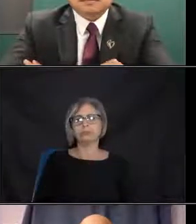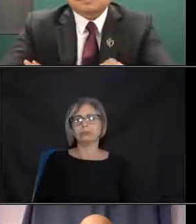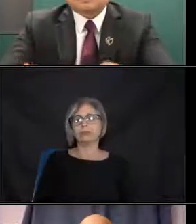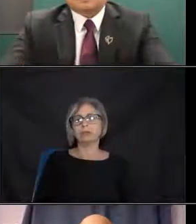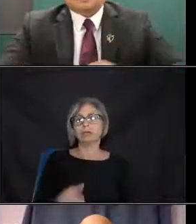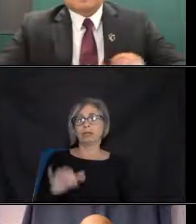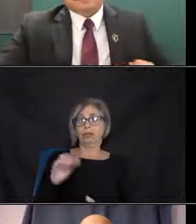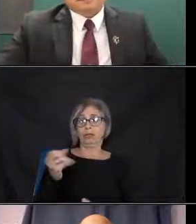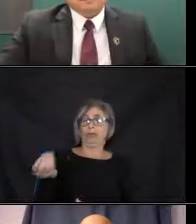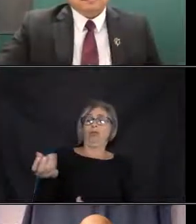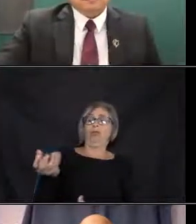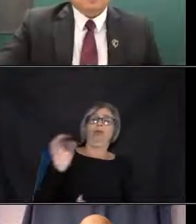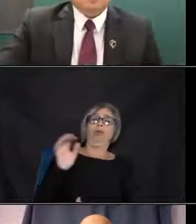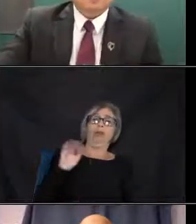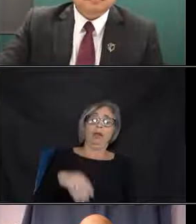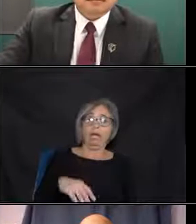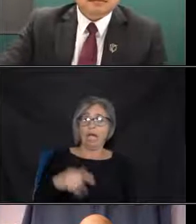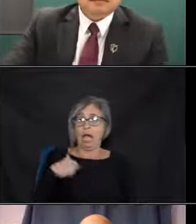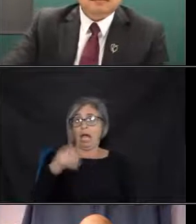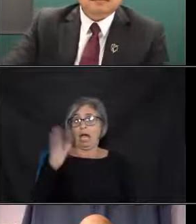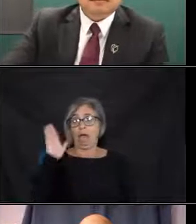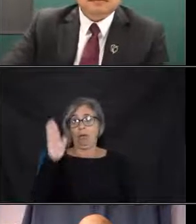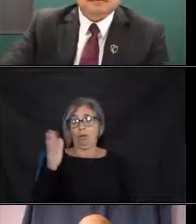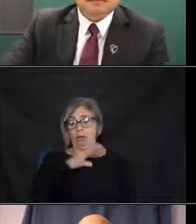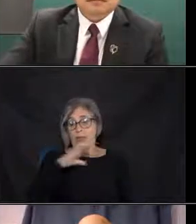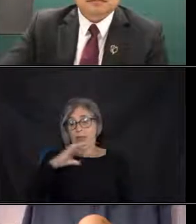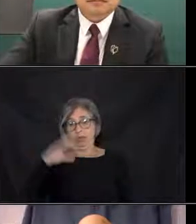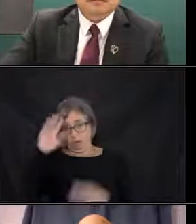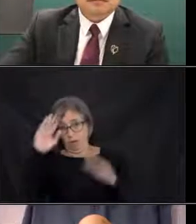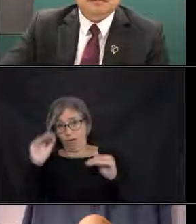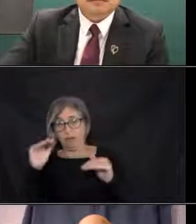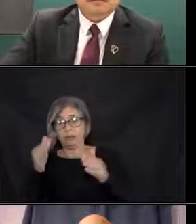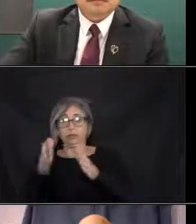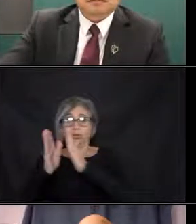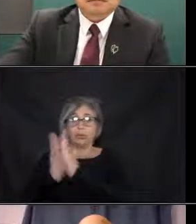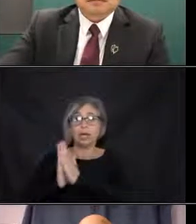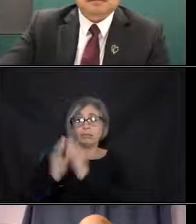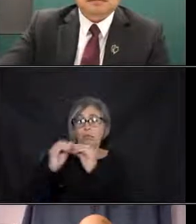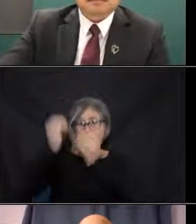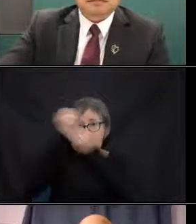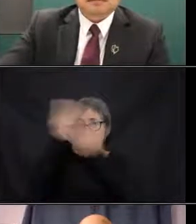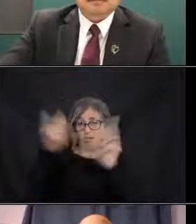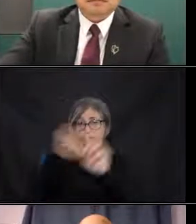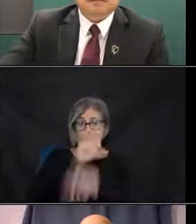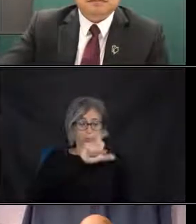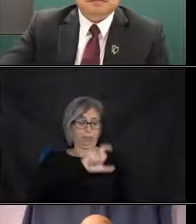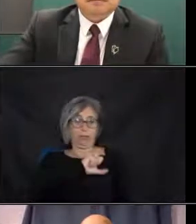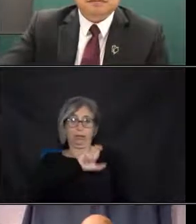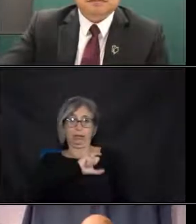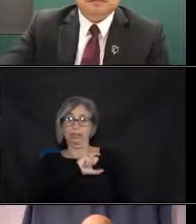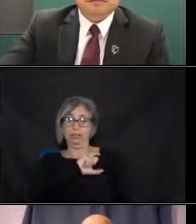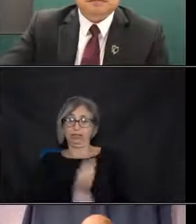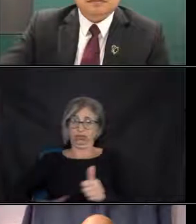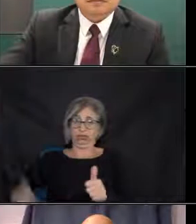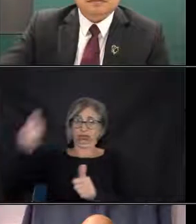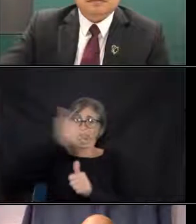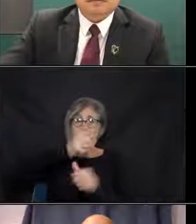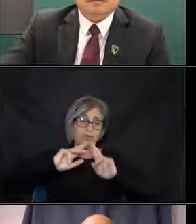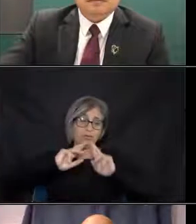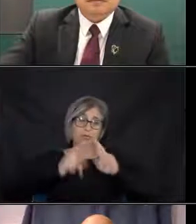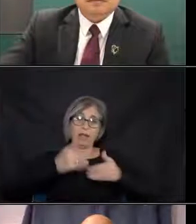That is just something that we, as the commission, will hopefully request information from our police chief to respond at